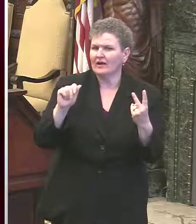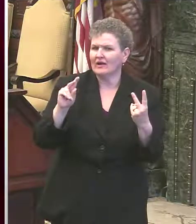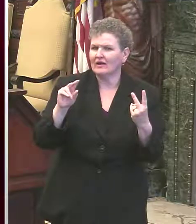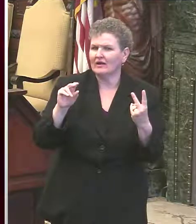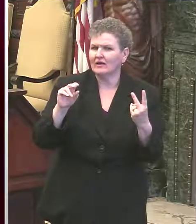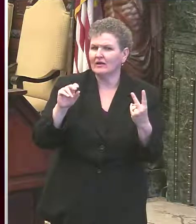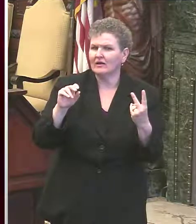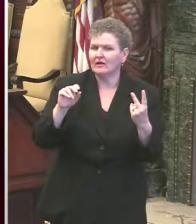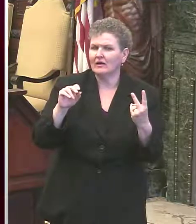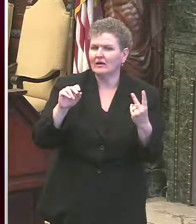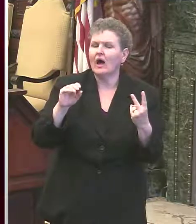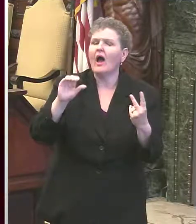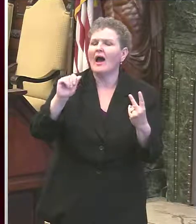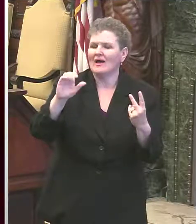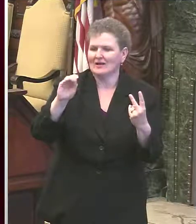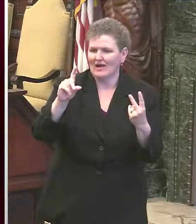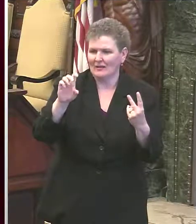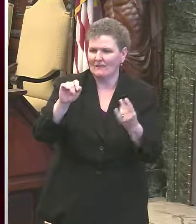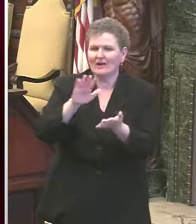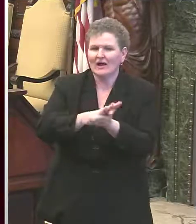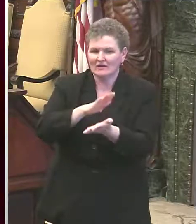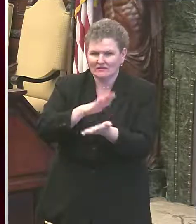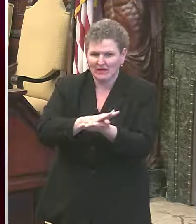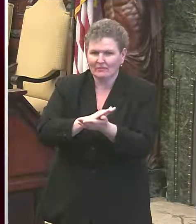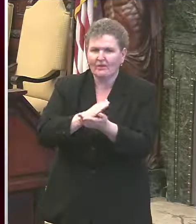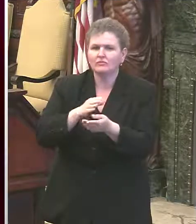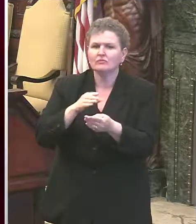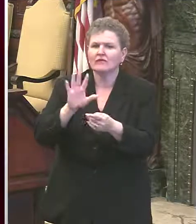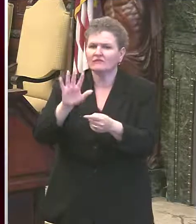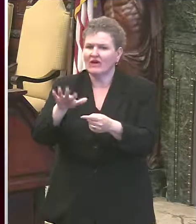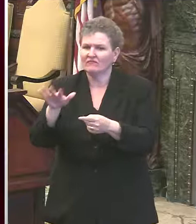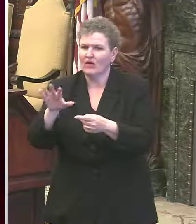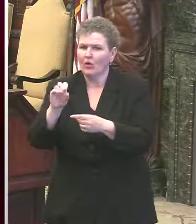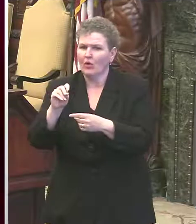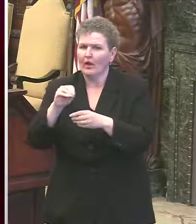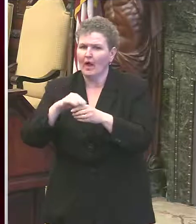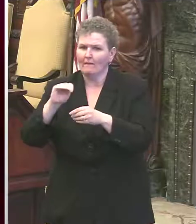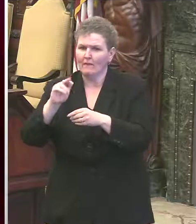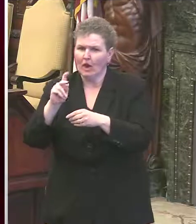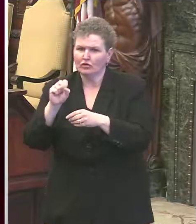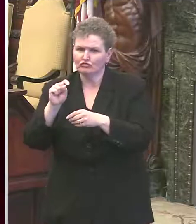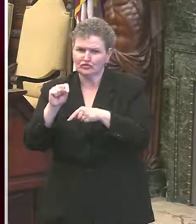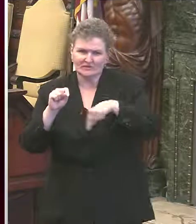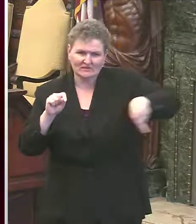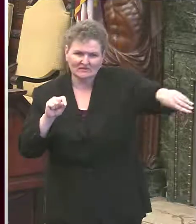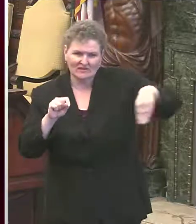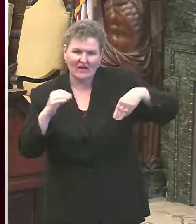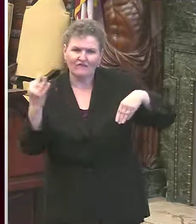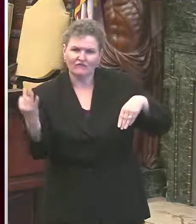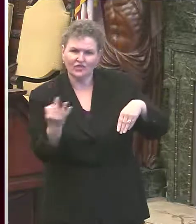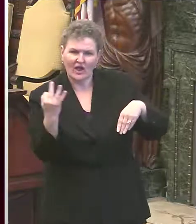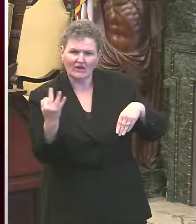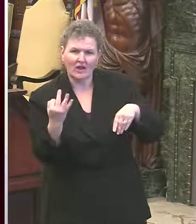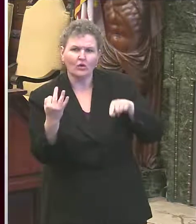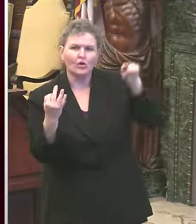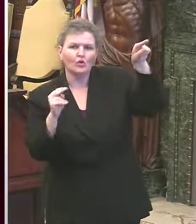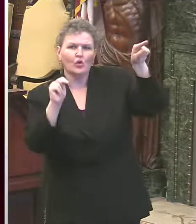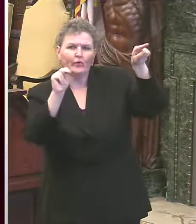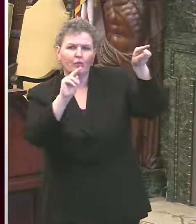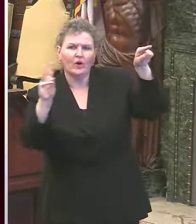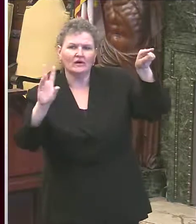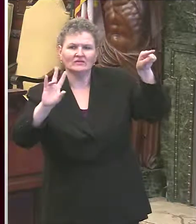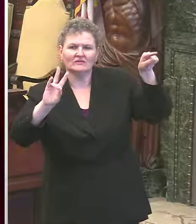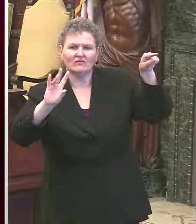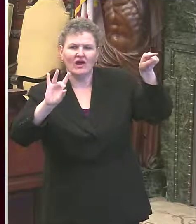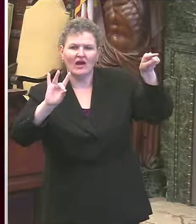The team will be at the Salvation Army at 5501 Market Street on Friday, the 26th. and they'll be in the Northwest at 7800